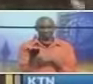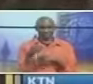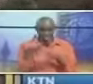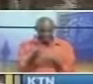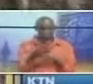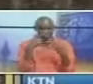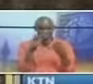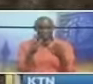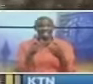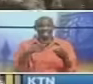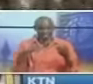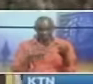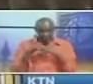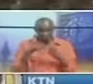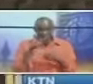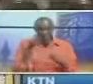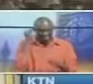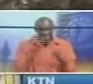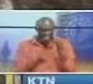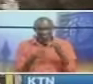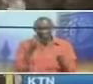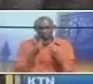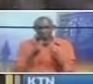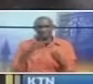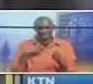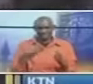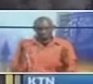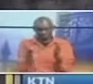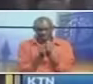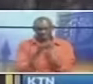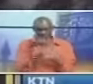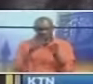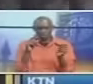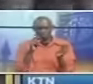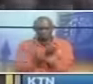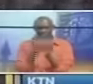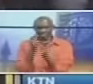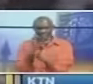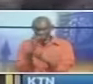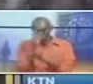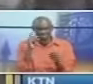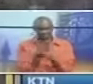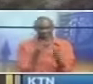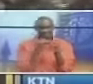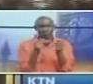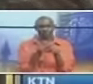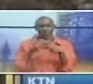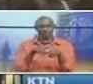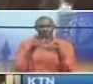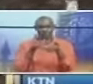After the rehearsals, the last lap of honor is done as the troops, including other forces, leave the stadium.